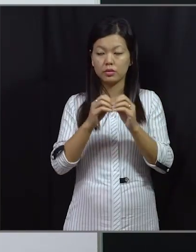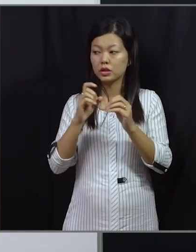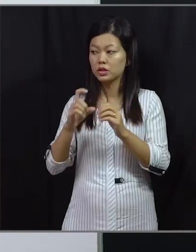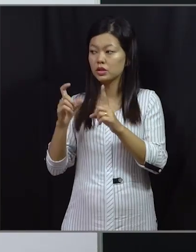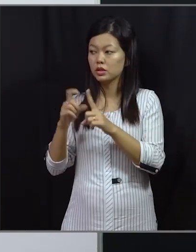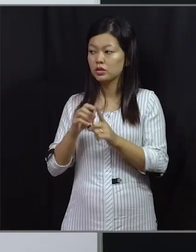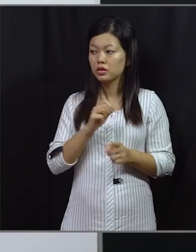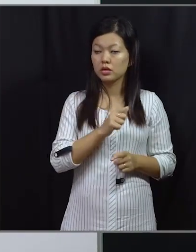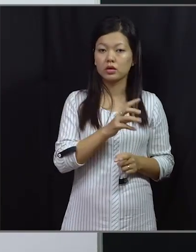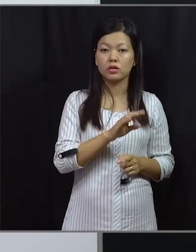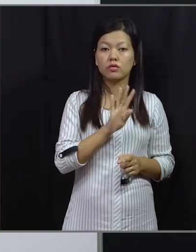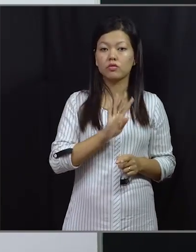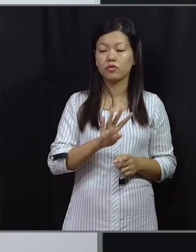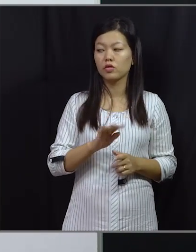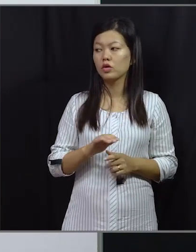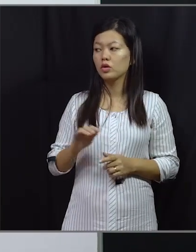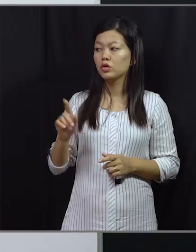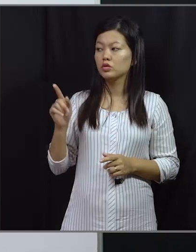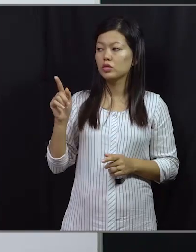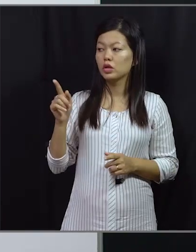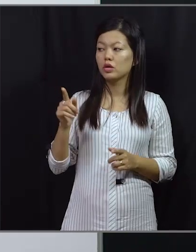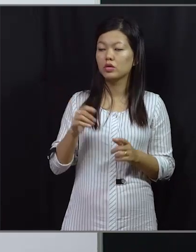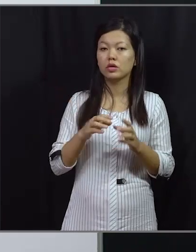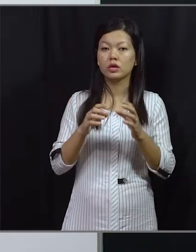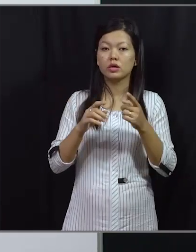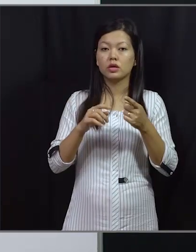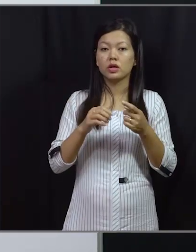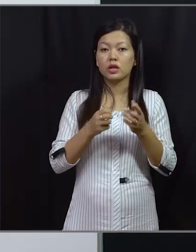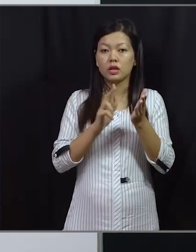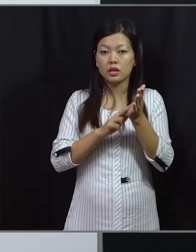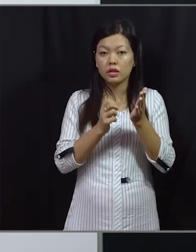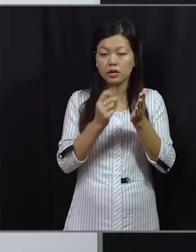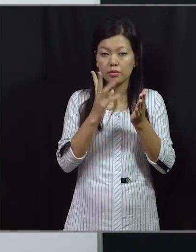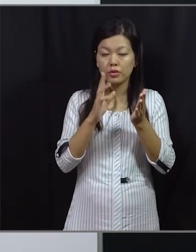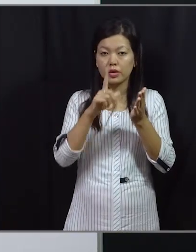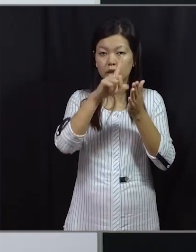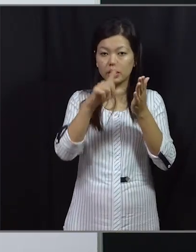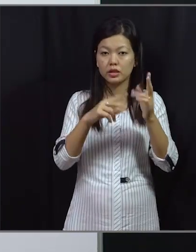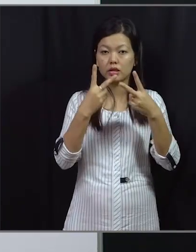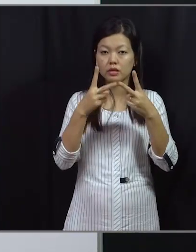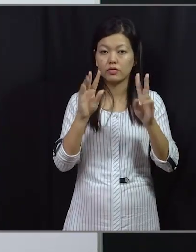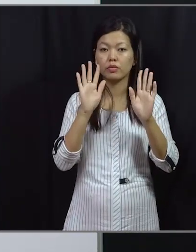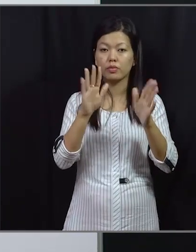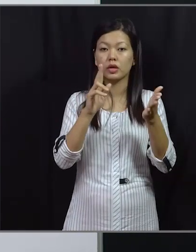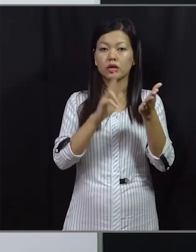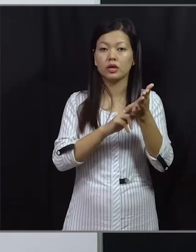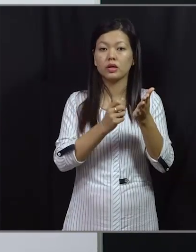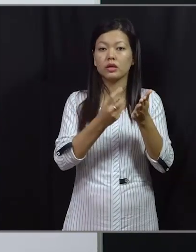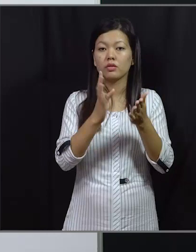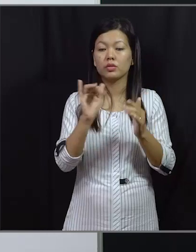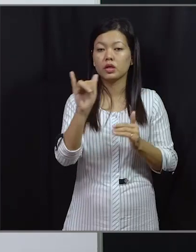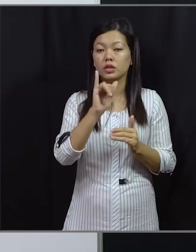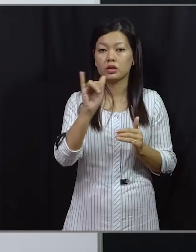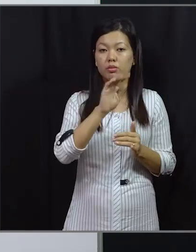is equal to n of B. In short, we can write this equivalent set as A